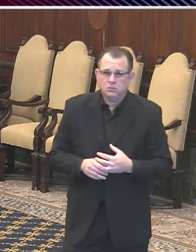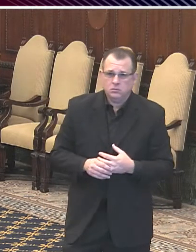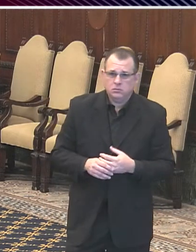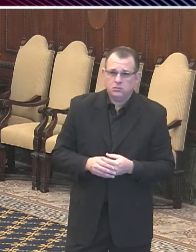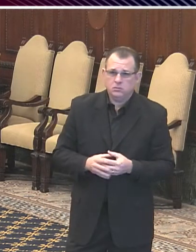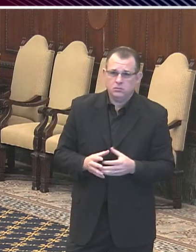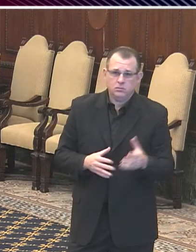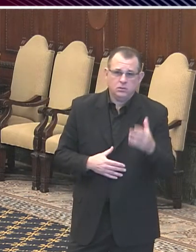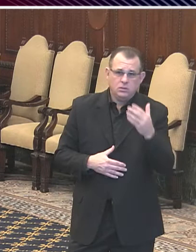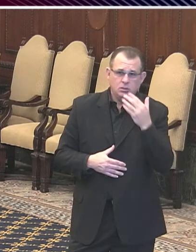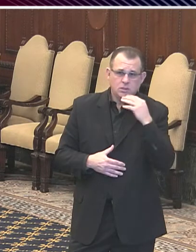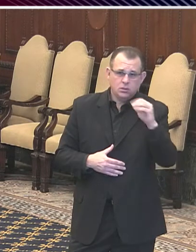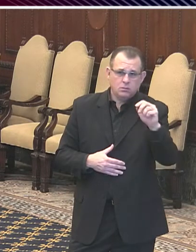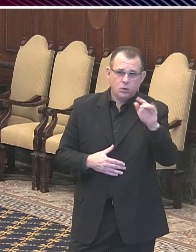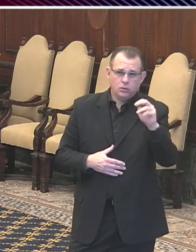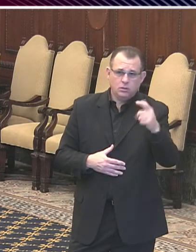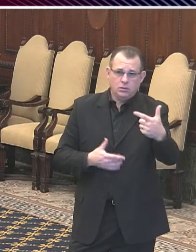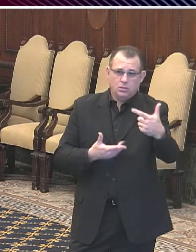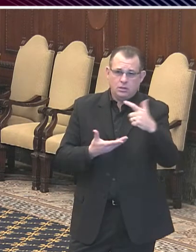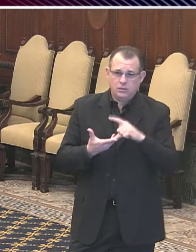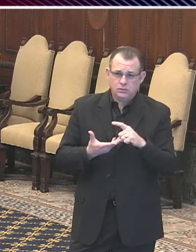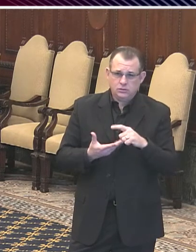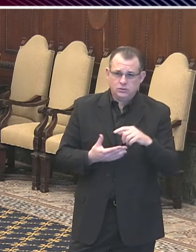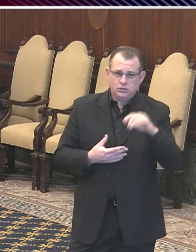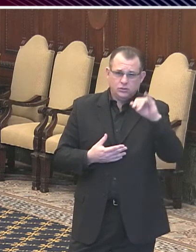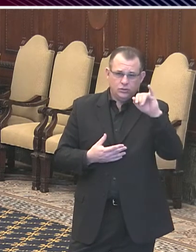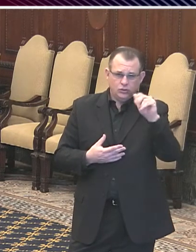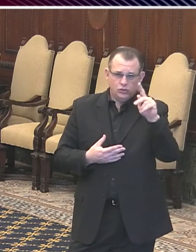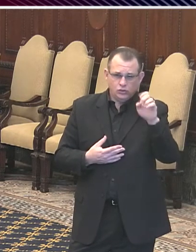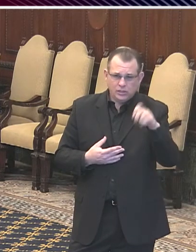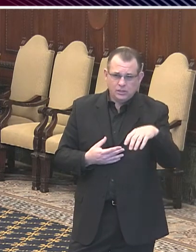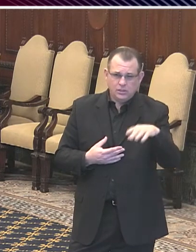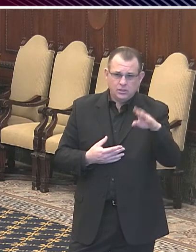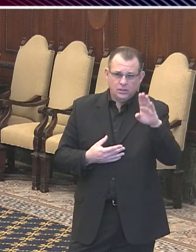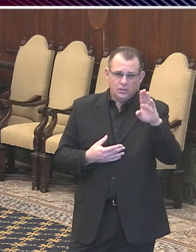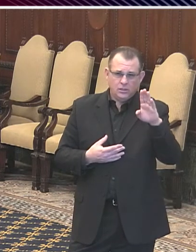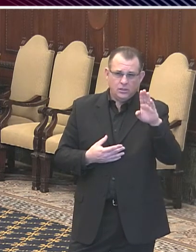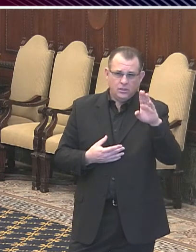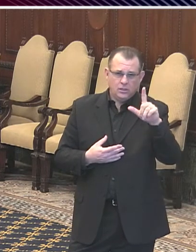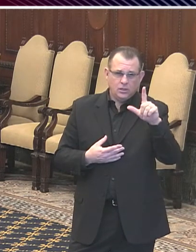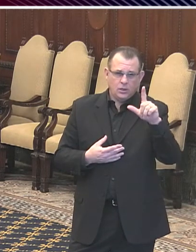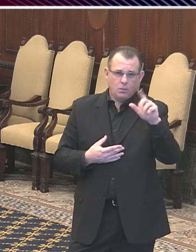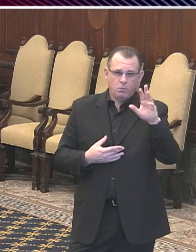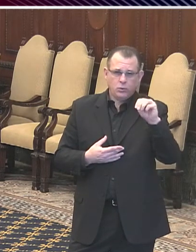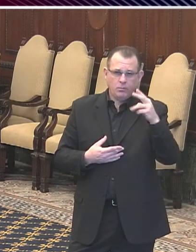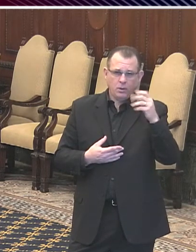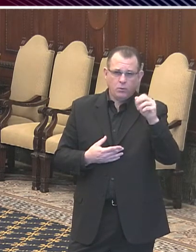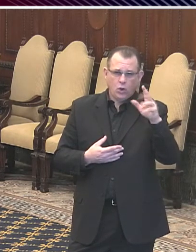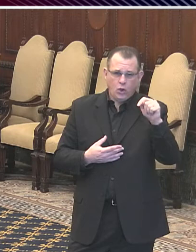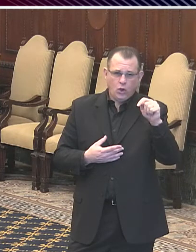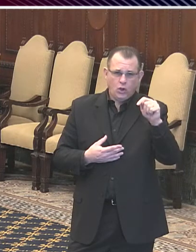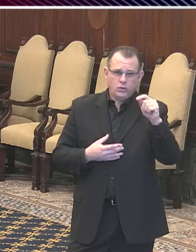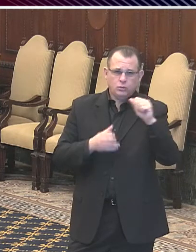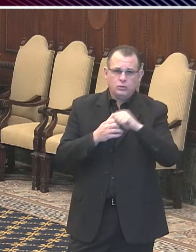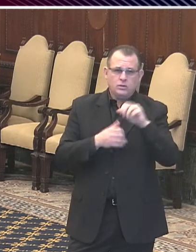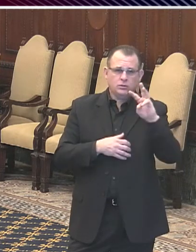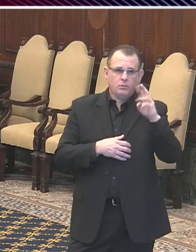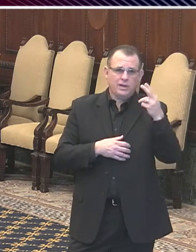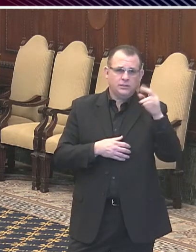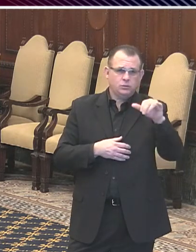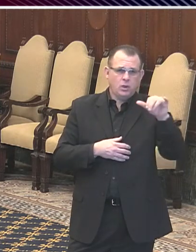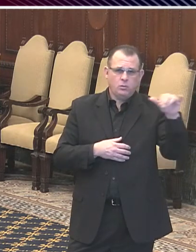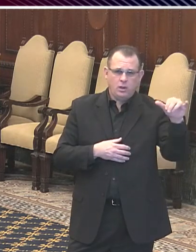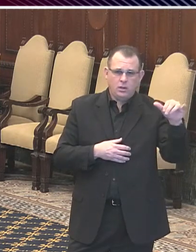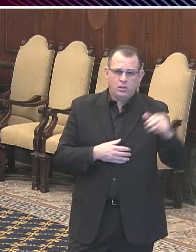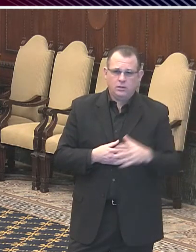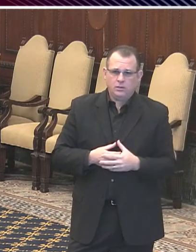Thanks, Martin. We are going to go to Jake Blumgart with WHYY. Jake? Hi there. I have a couple of questions here